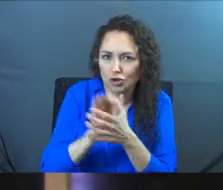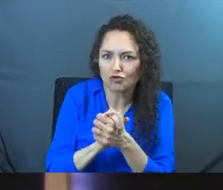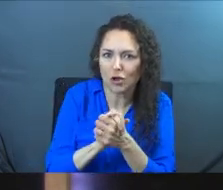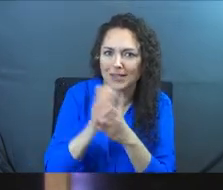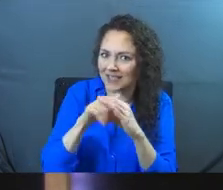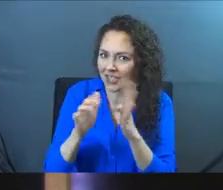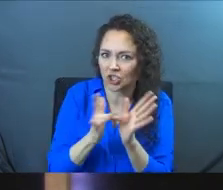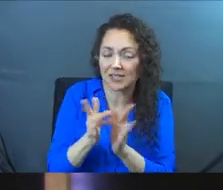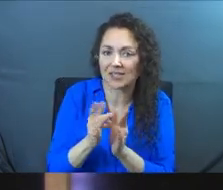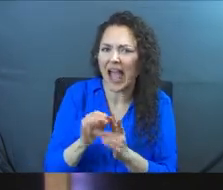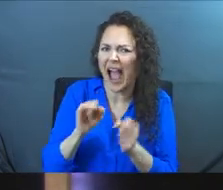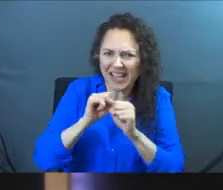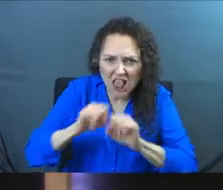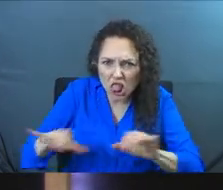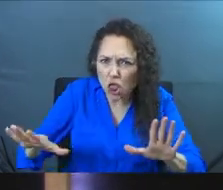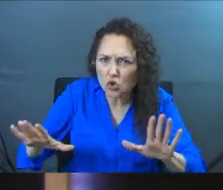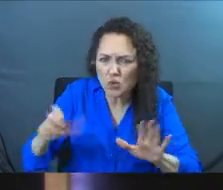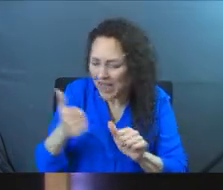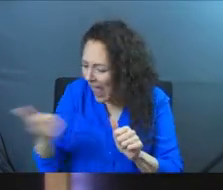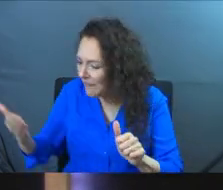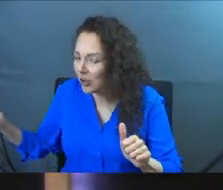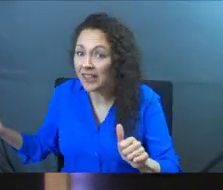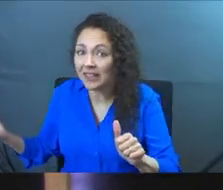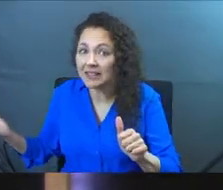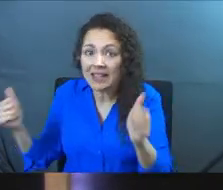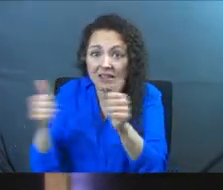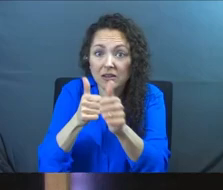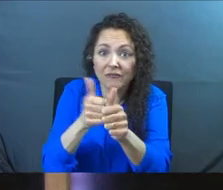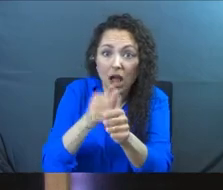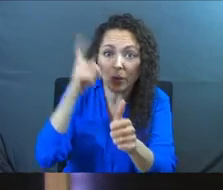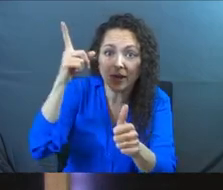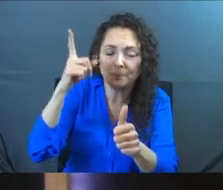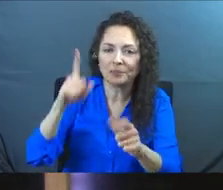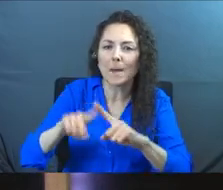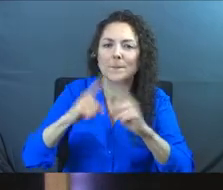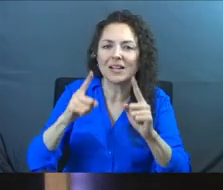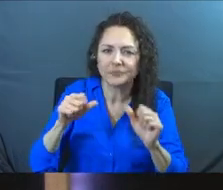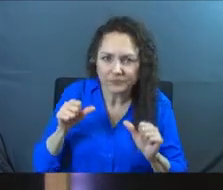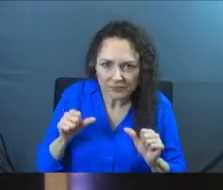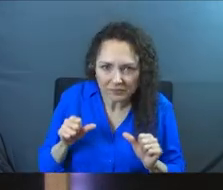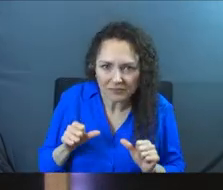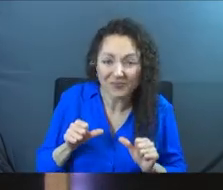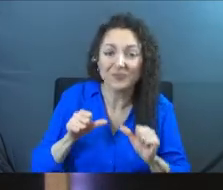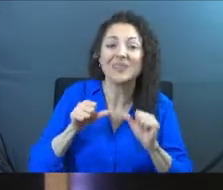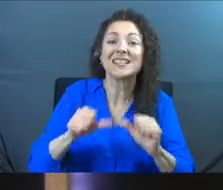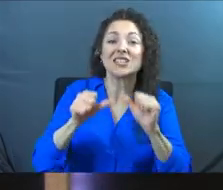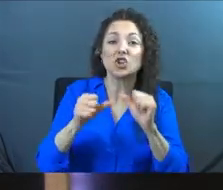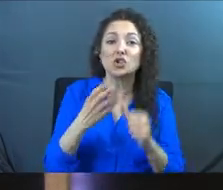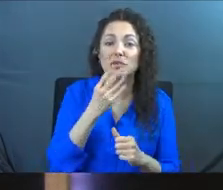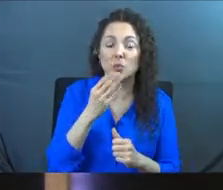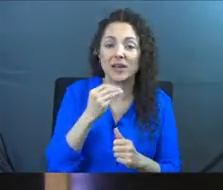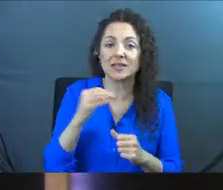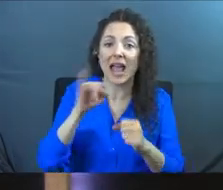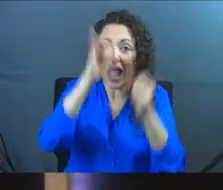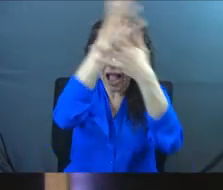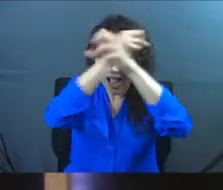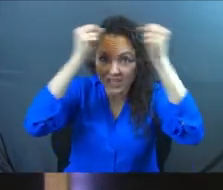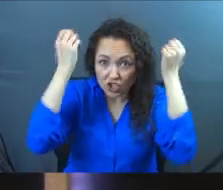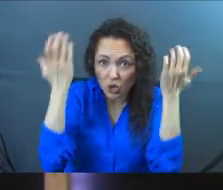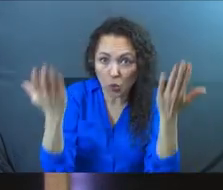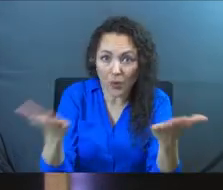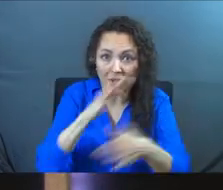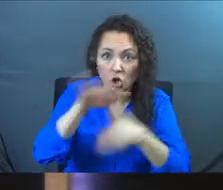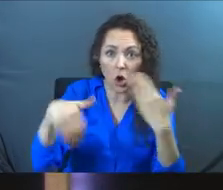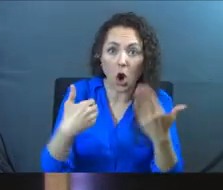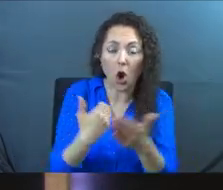actually lose it all and follow him, but I still say it's sweet to trust in Jesus. I surrender all to him. I freely